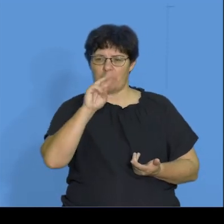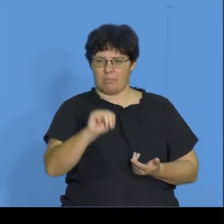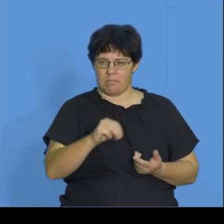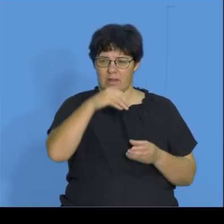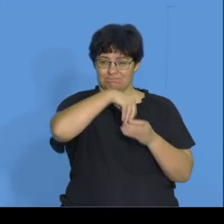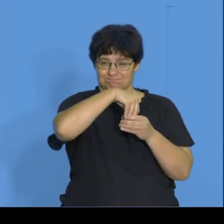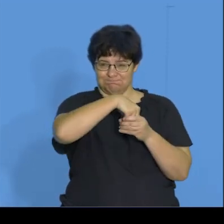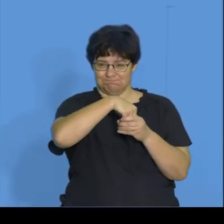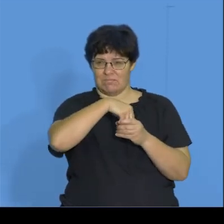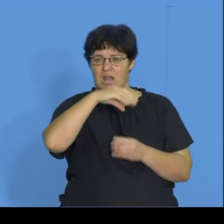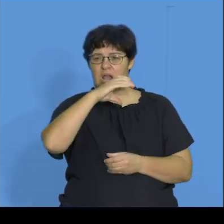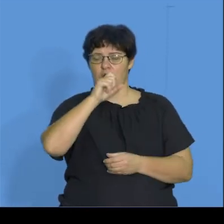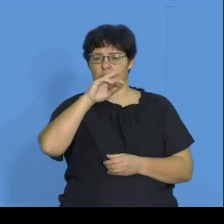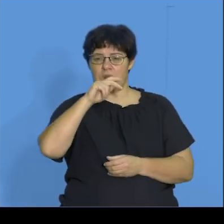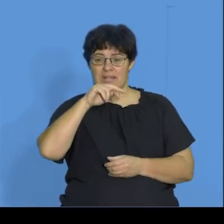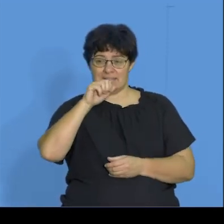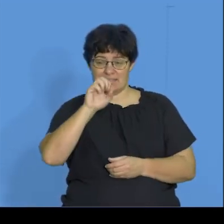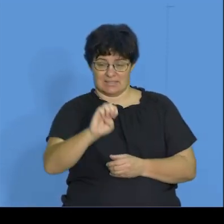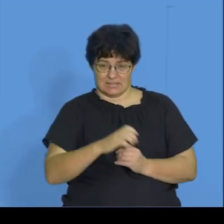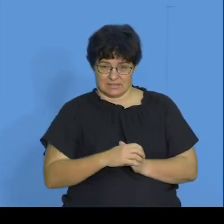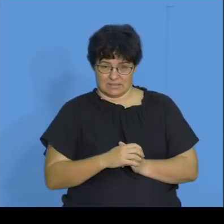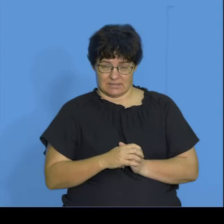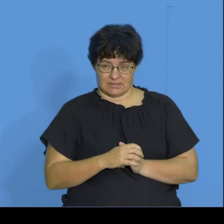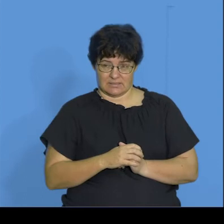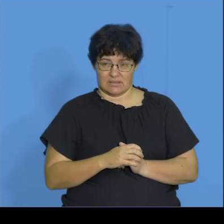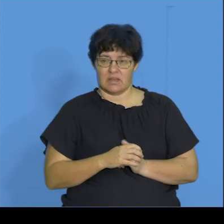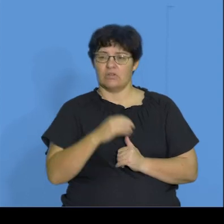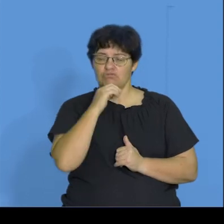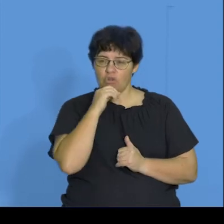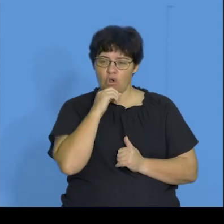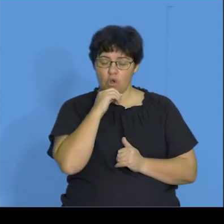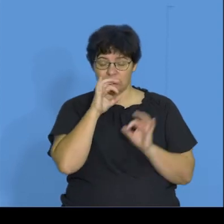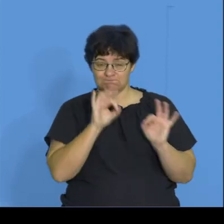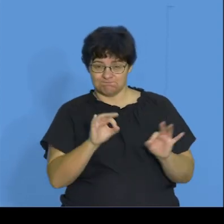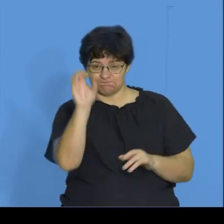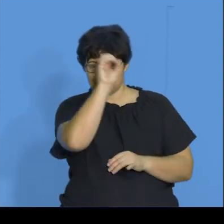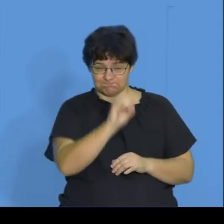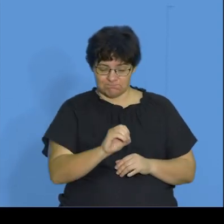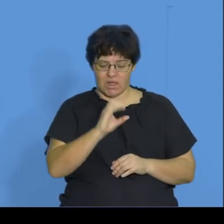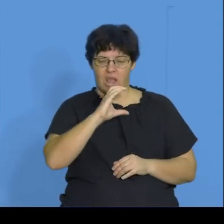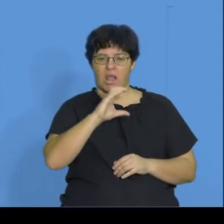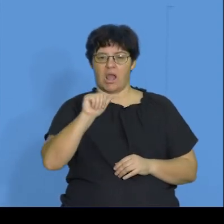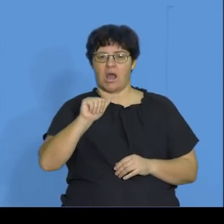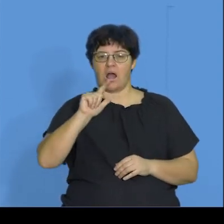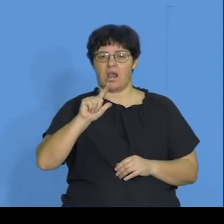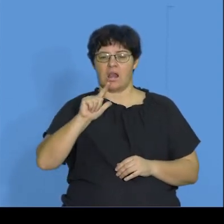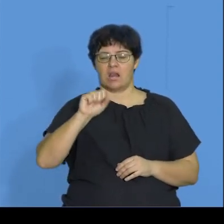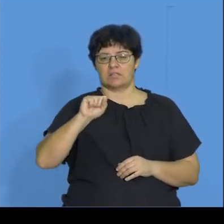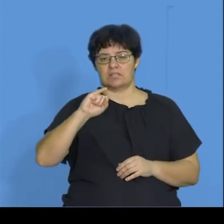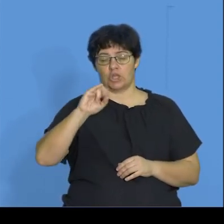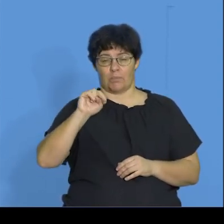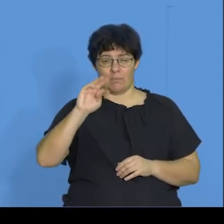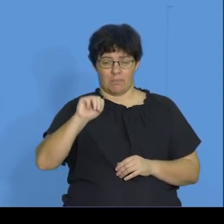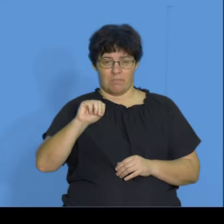are interested in determining, the actual percentage of calcium carbonate in the mass of the whole sample. So